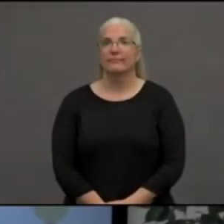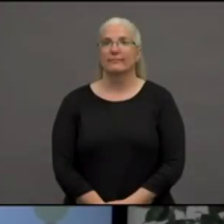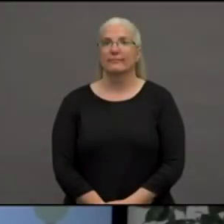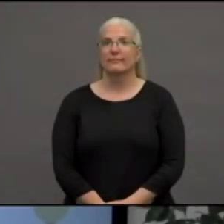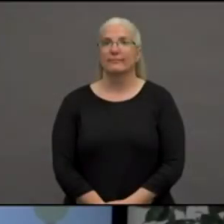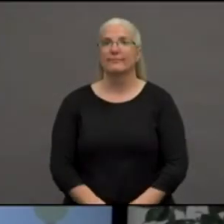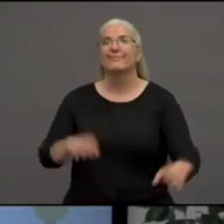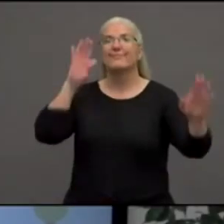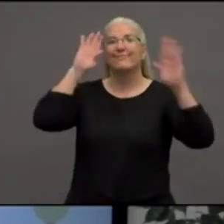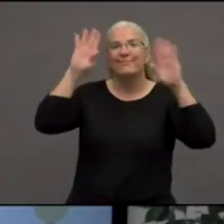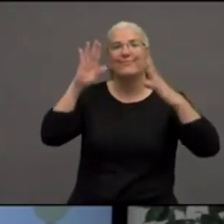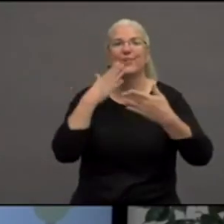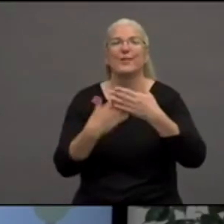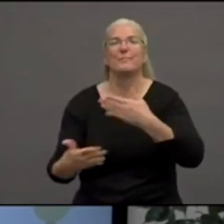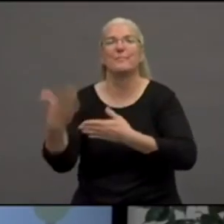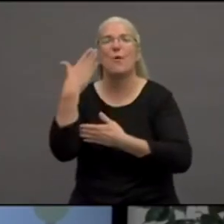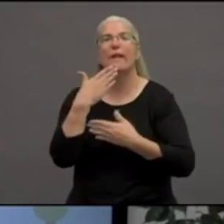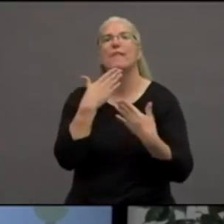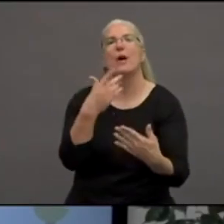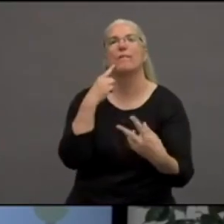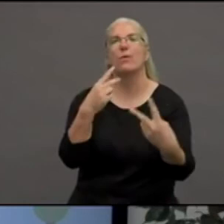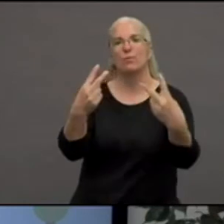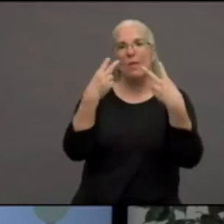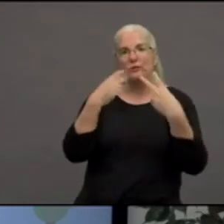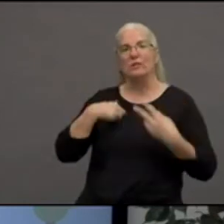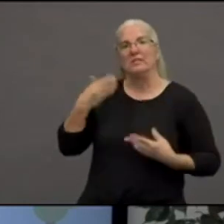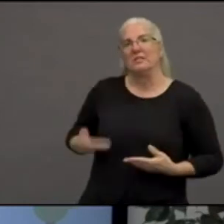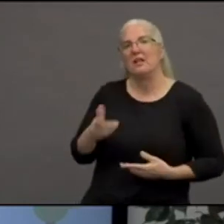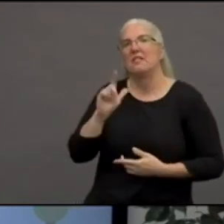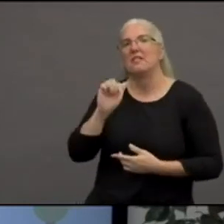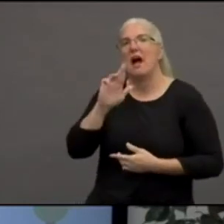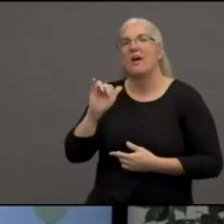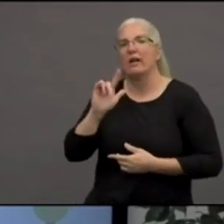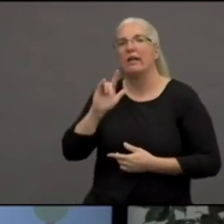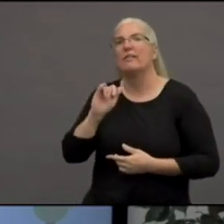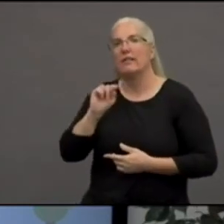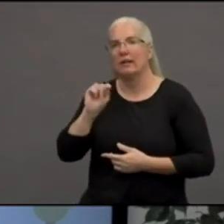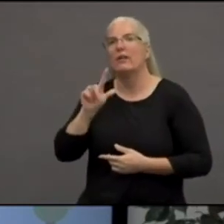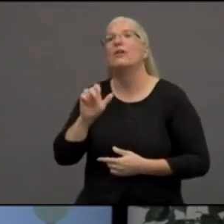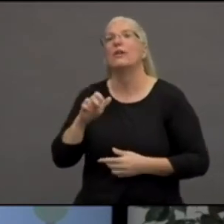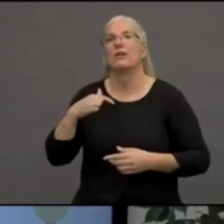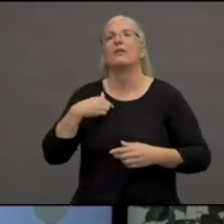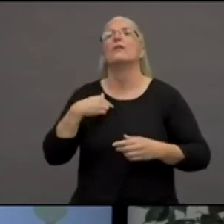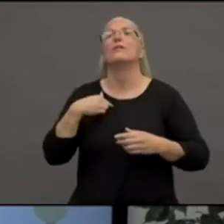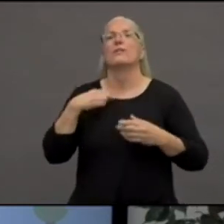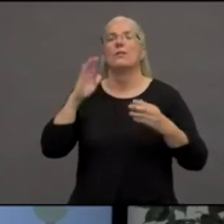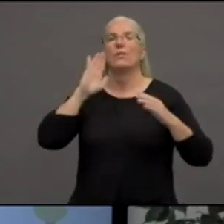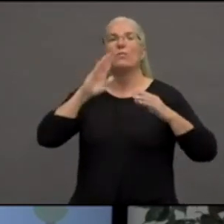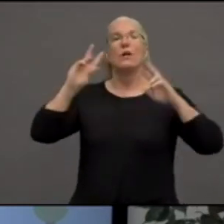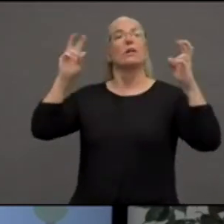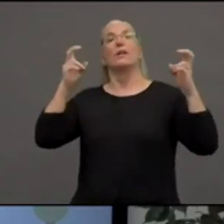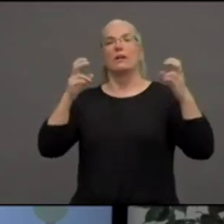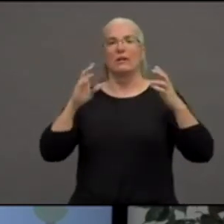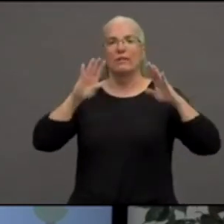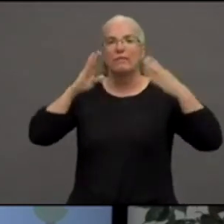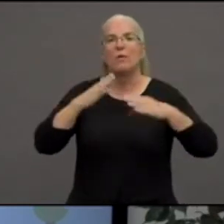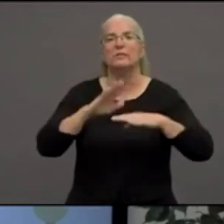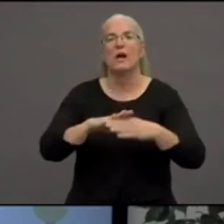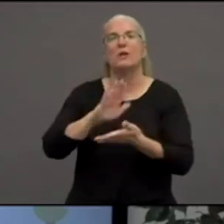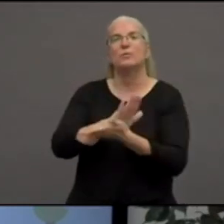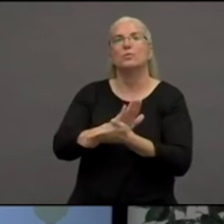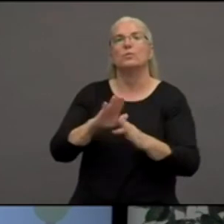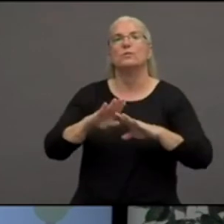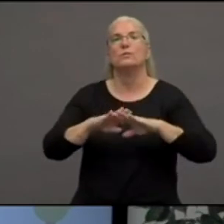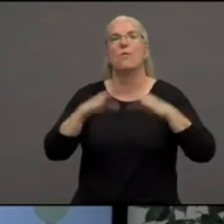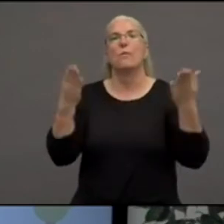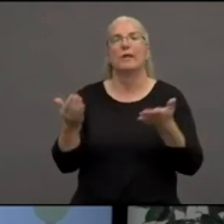Hi everybody, thank you for joining us. I'm Larry Little. We begin this morning with a focus on schools reopening here in Santa Clara County. This morning, David Putney